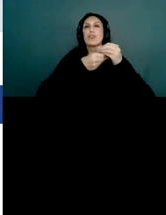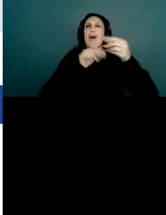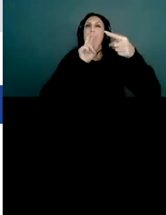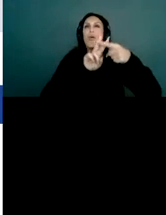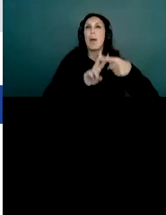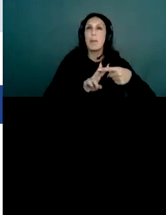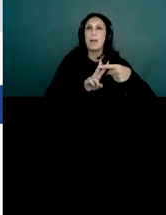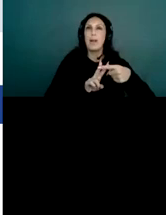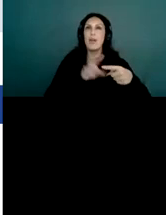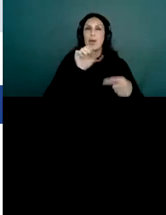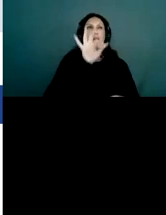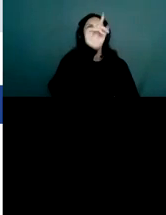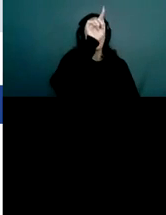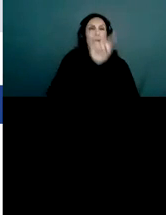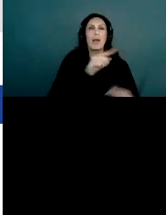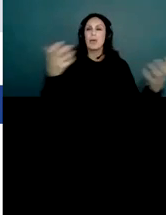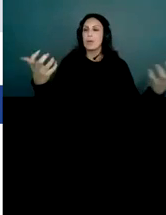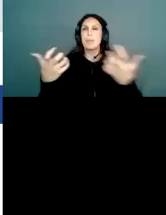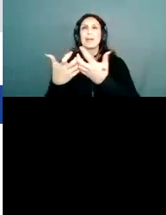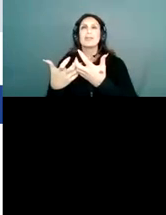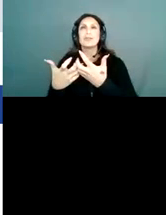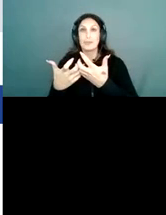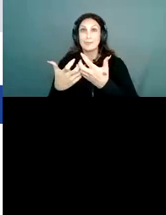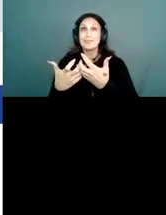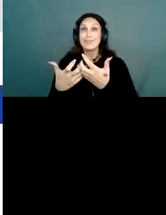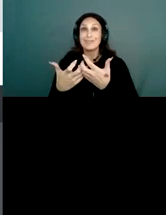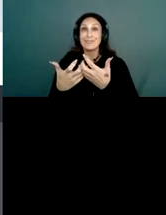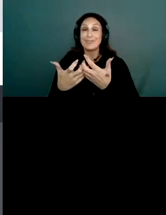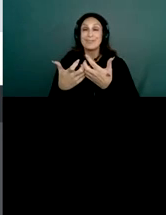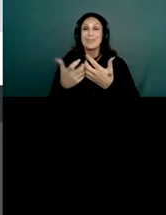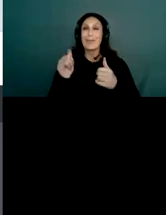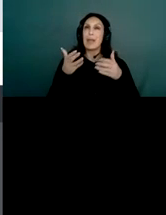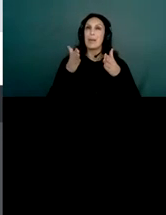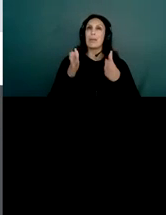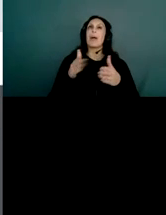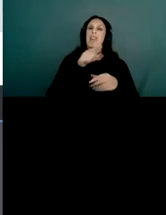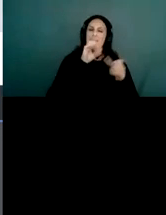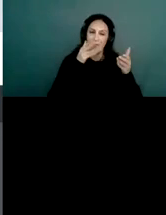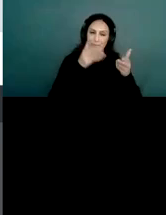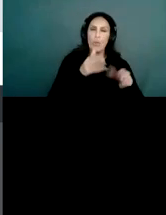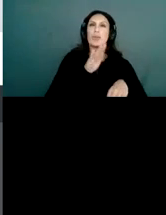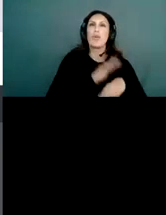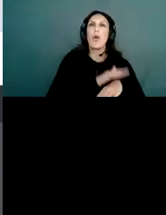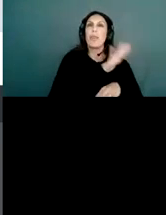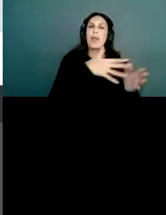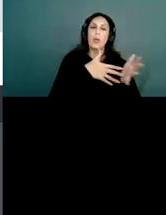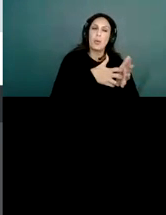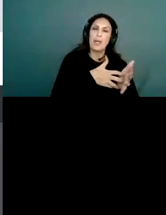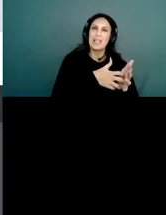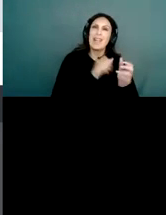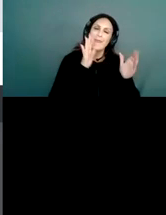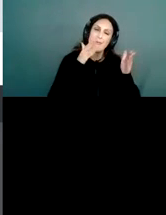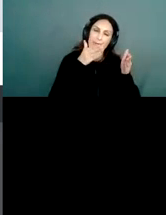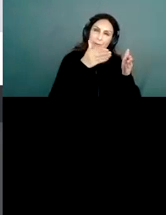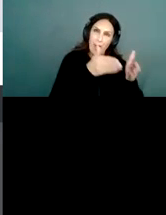you can go in and find a lesson. So this is consonant, vowel, consonant, word categories. Again, it's a PDF. This